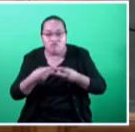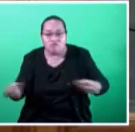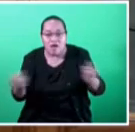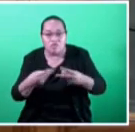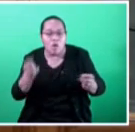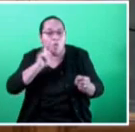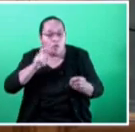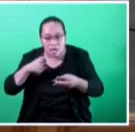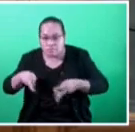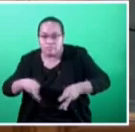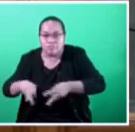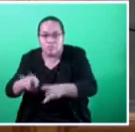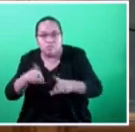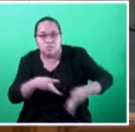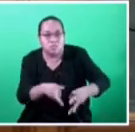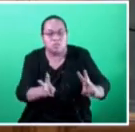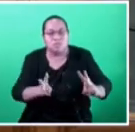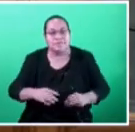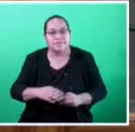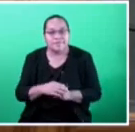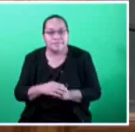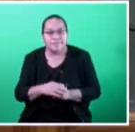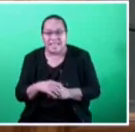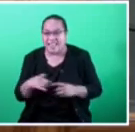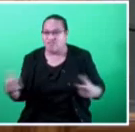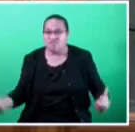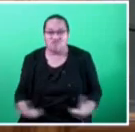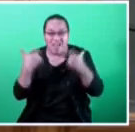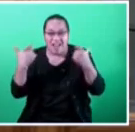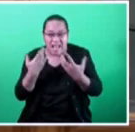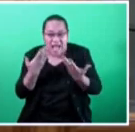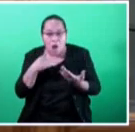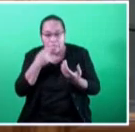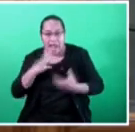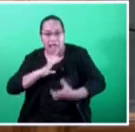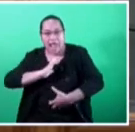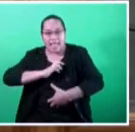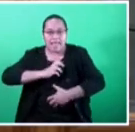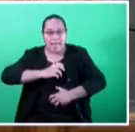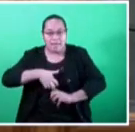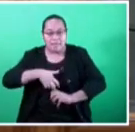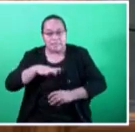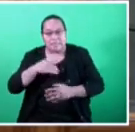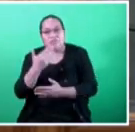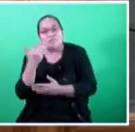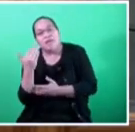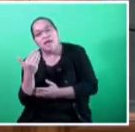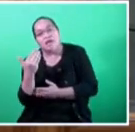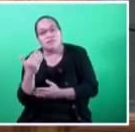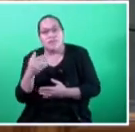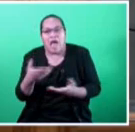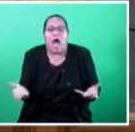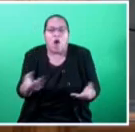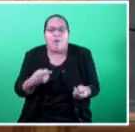of waterways. Honourable Speaker, the mega challenge of adapting to climate change is by far dependent on